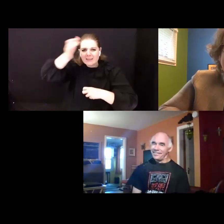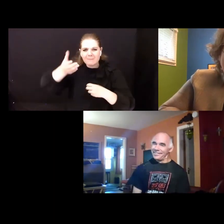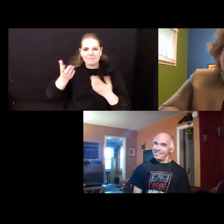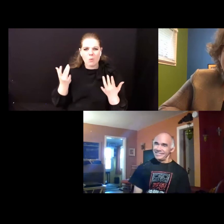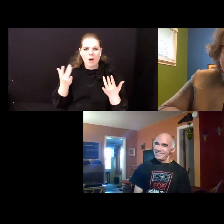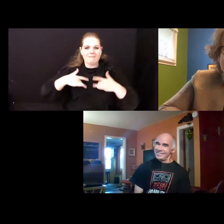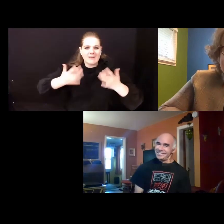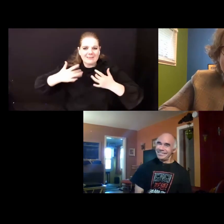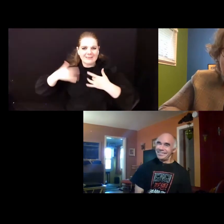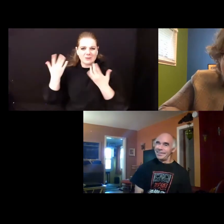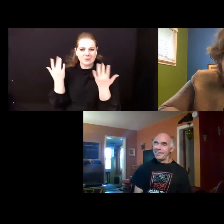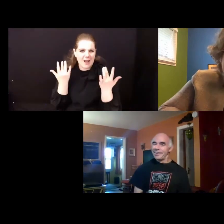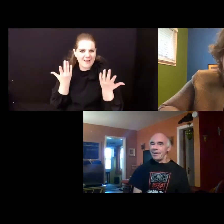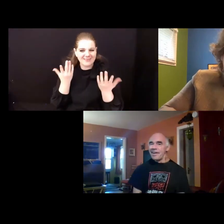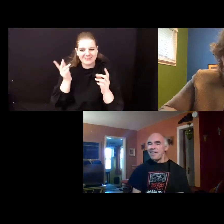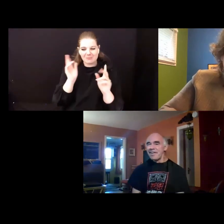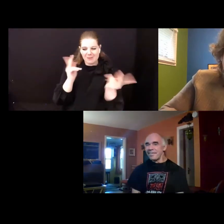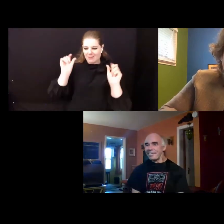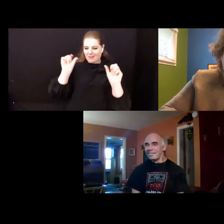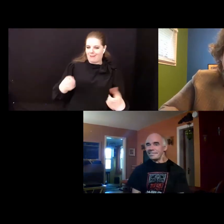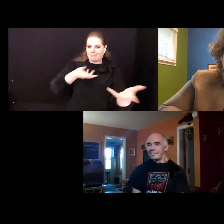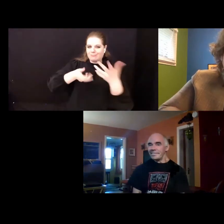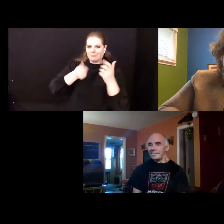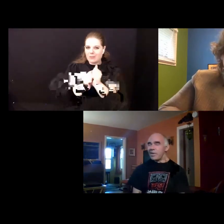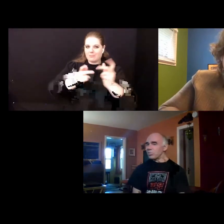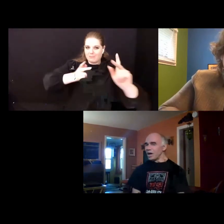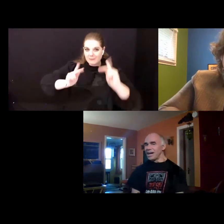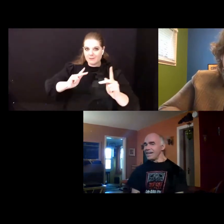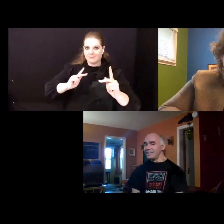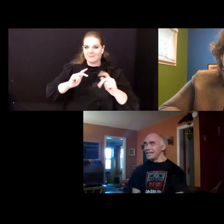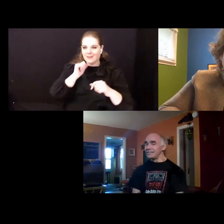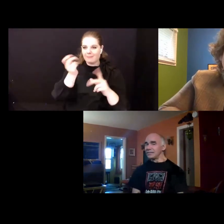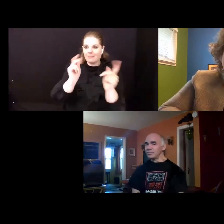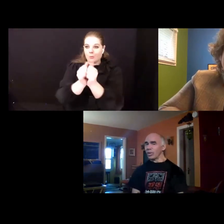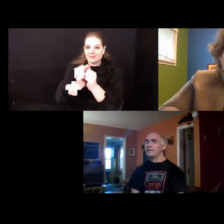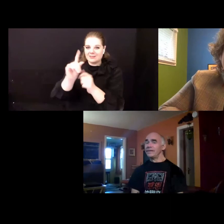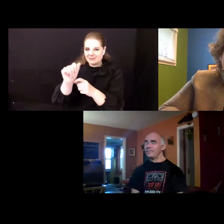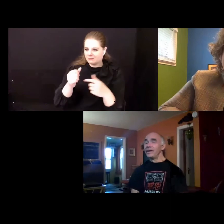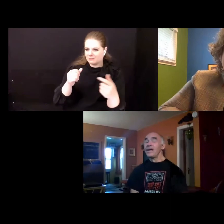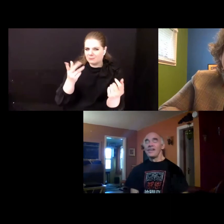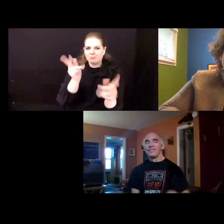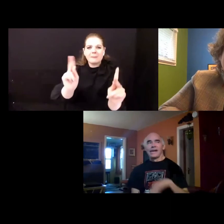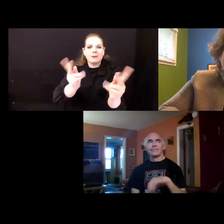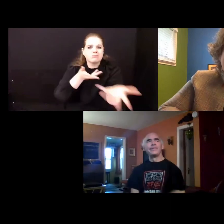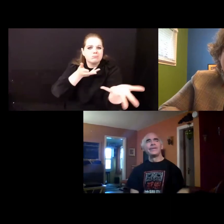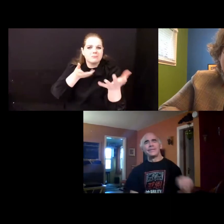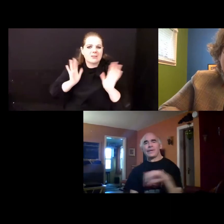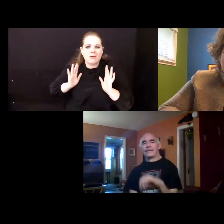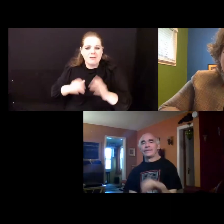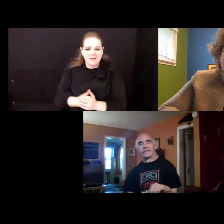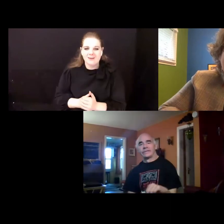so people can just treat people with disabilities as people? And that's the point. If that would